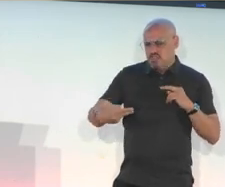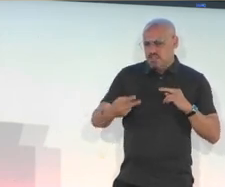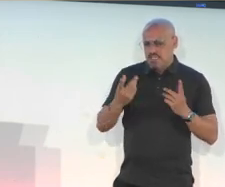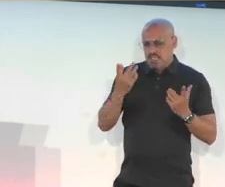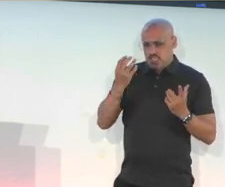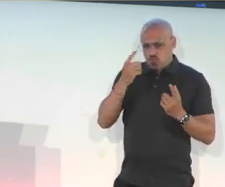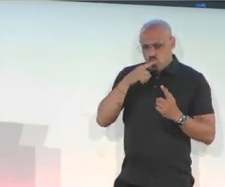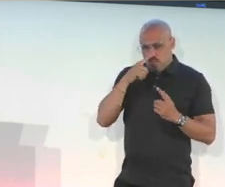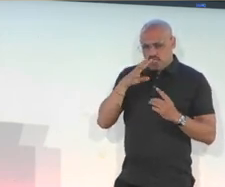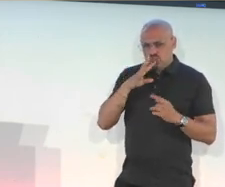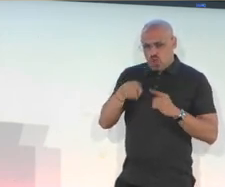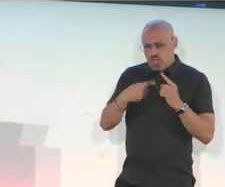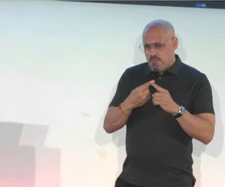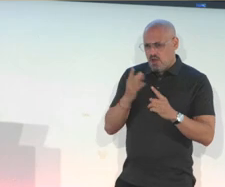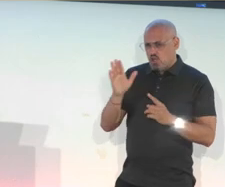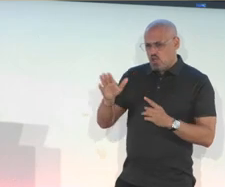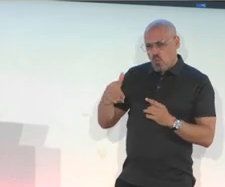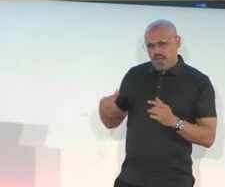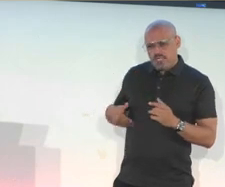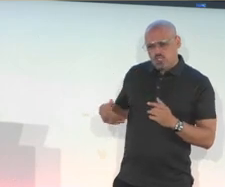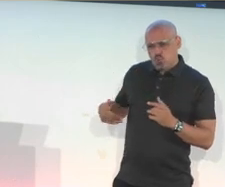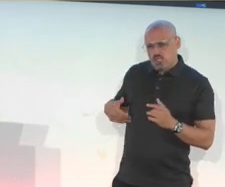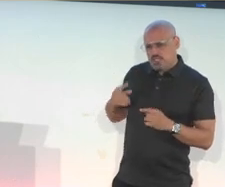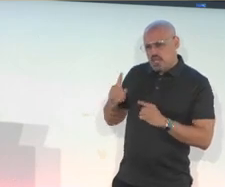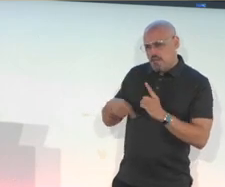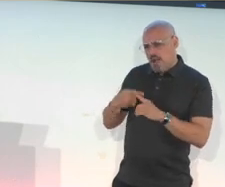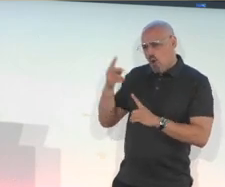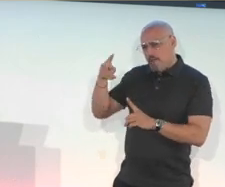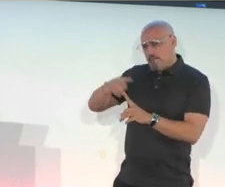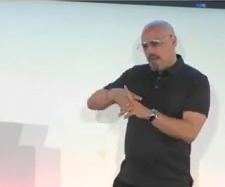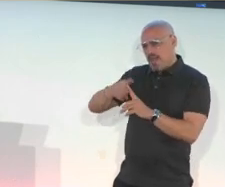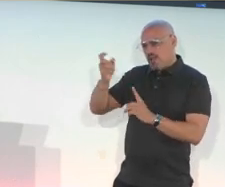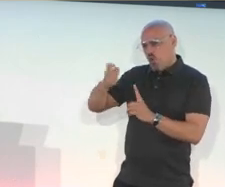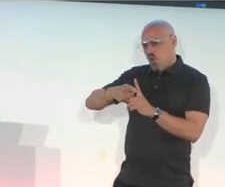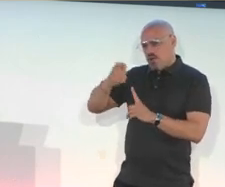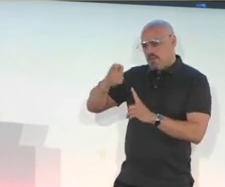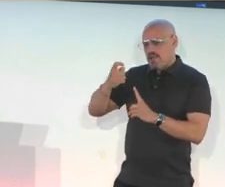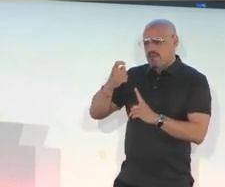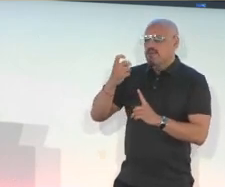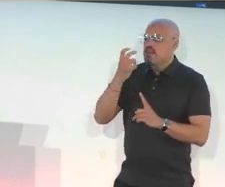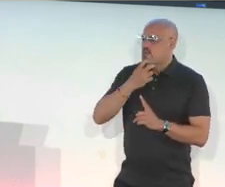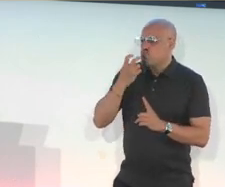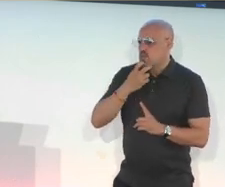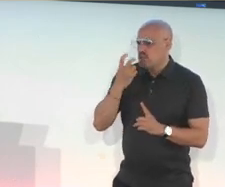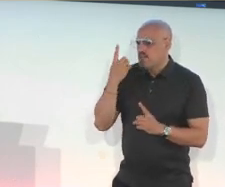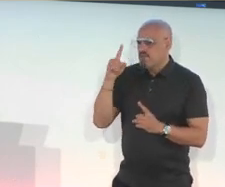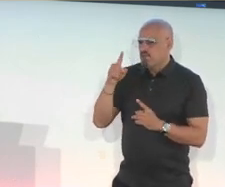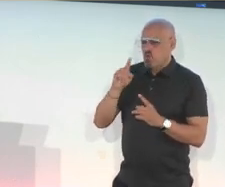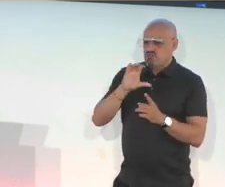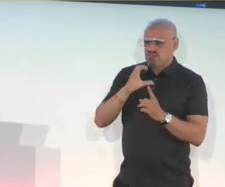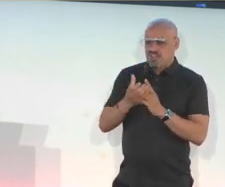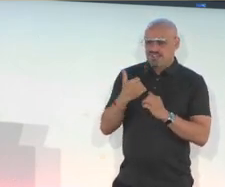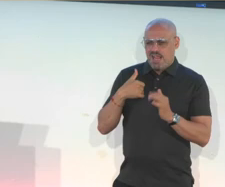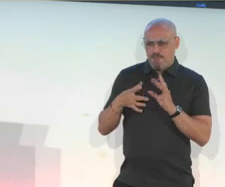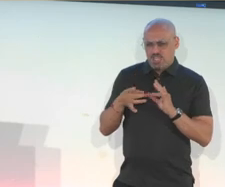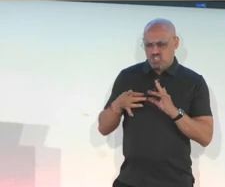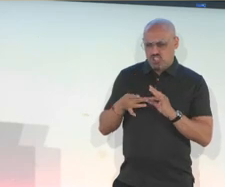mind talking about, like, what is your intuition about applying automated lip reading in cases like I